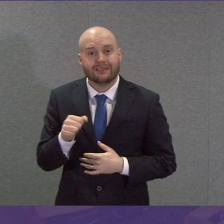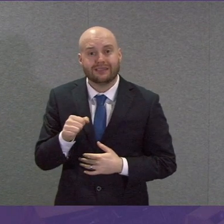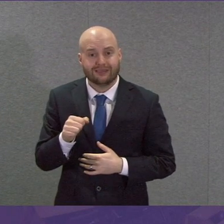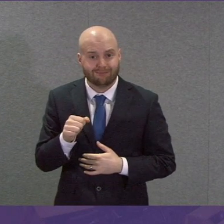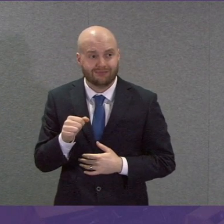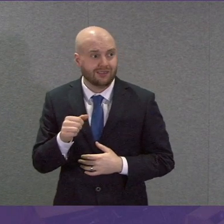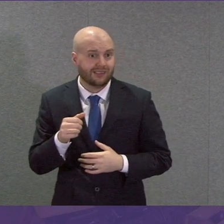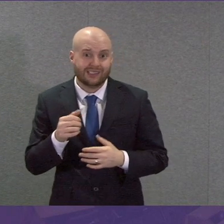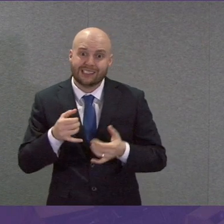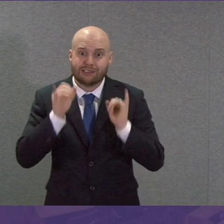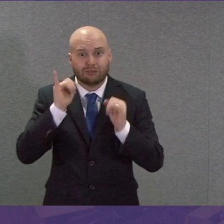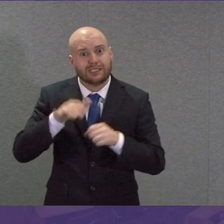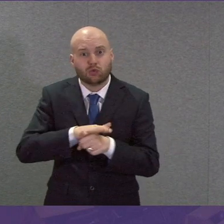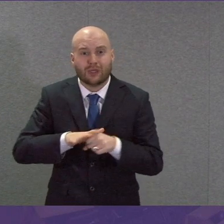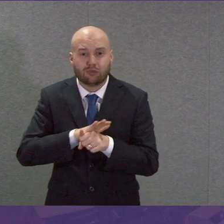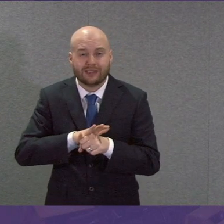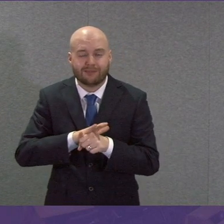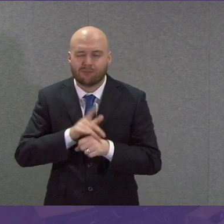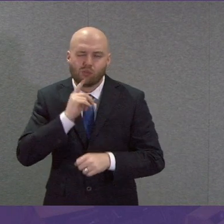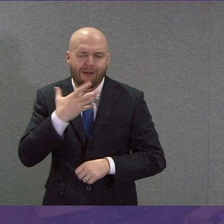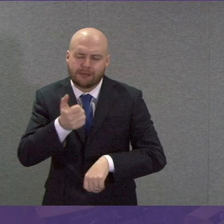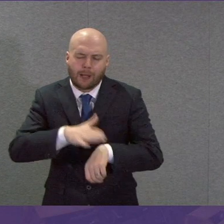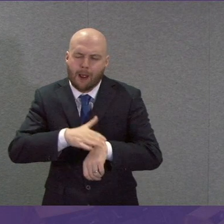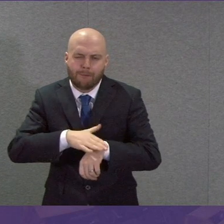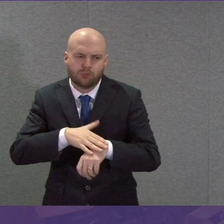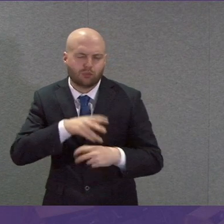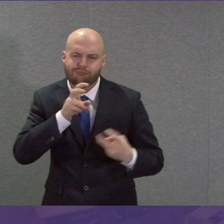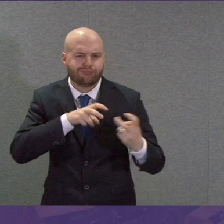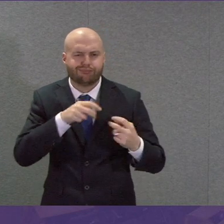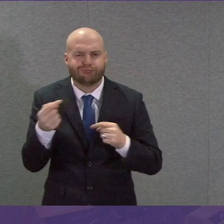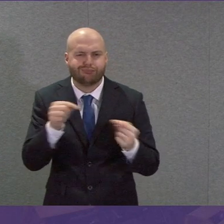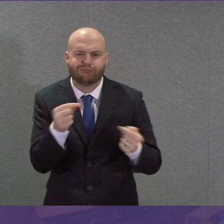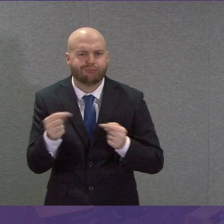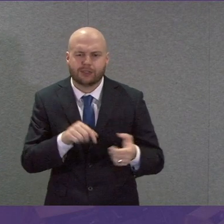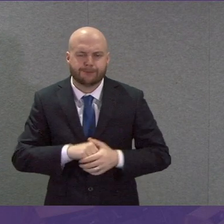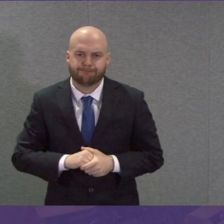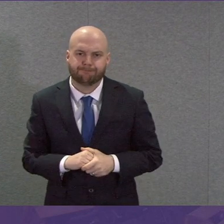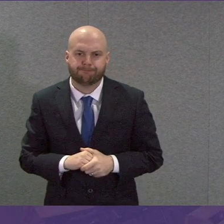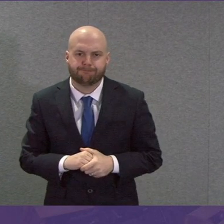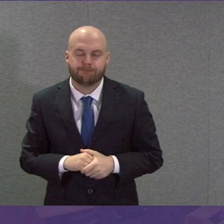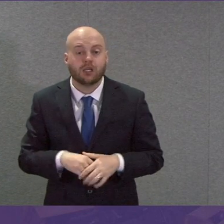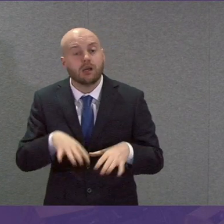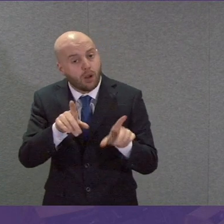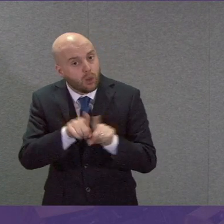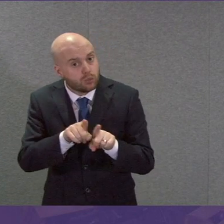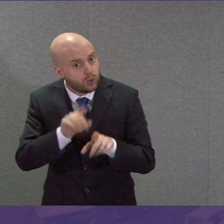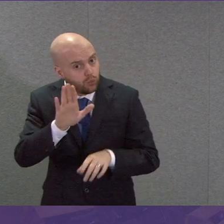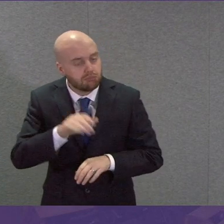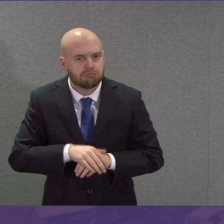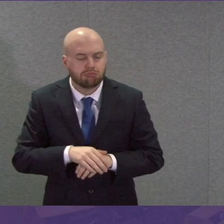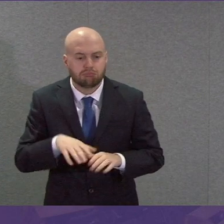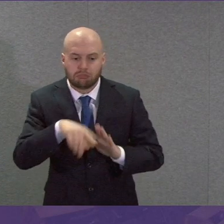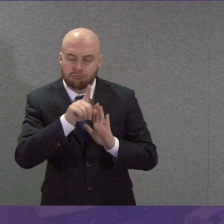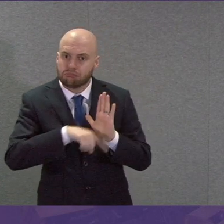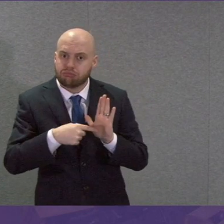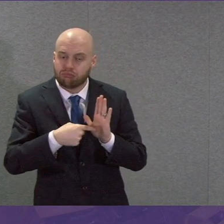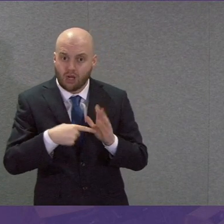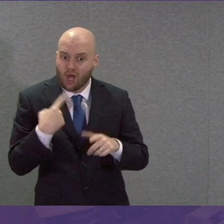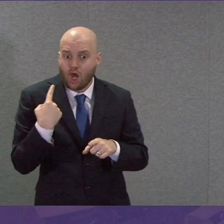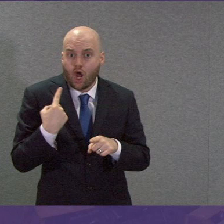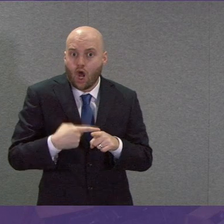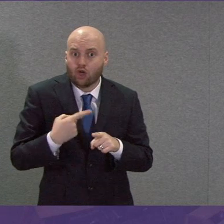that. However, we must also be conscious of the fact that with any legislative urgency, no matter how extreme, must also